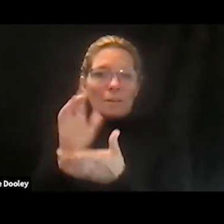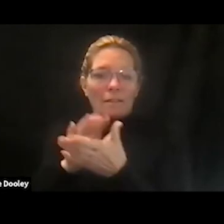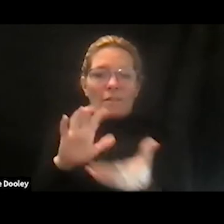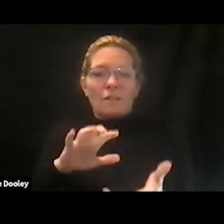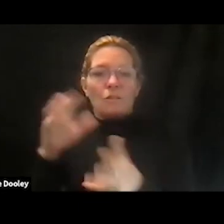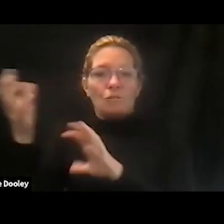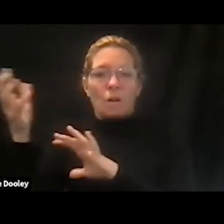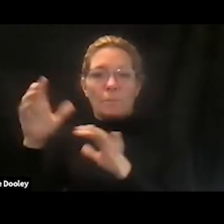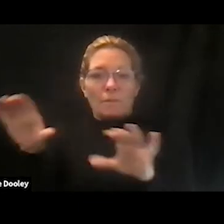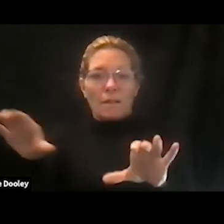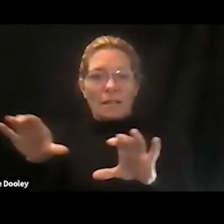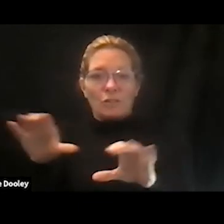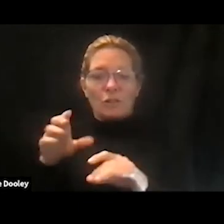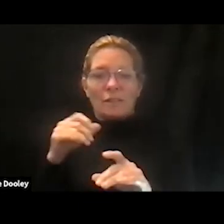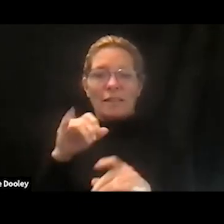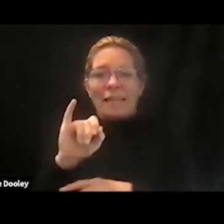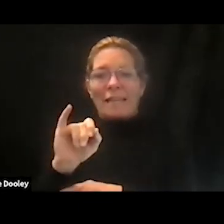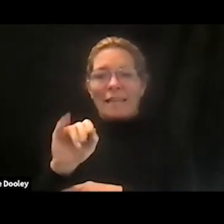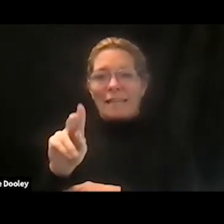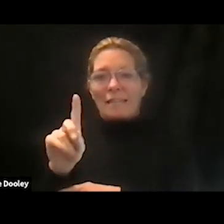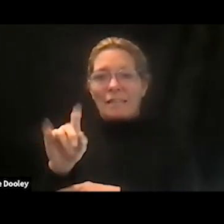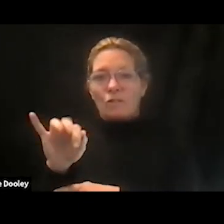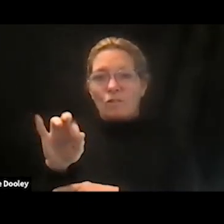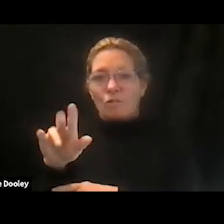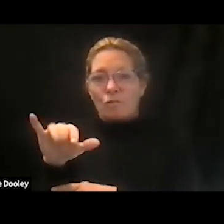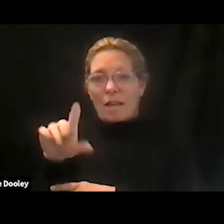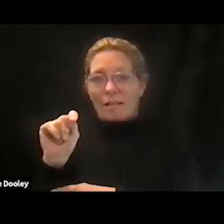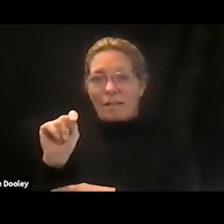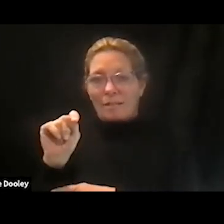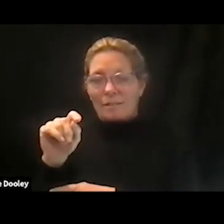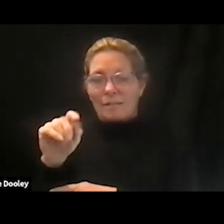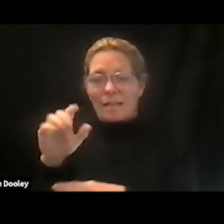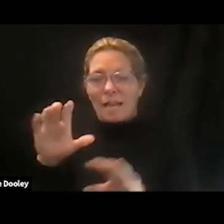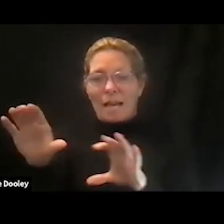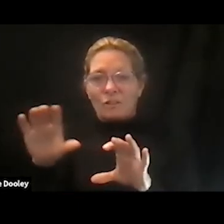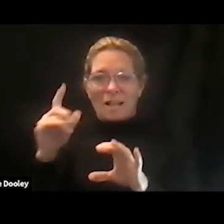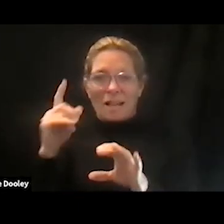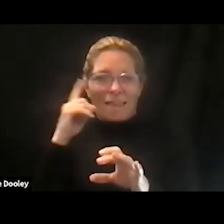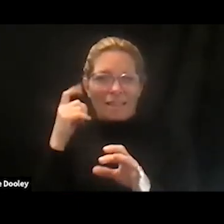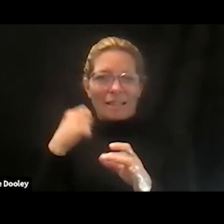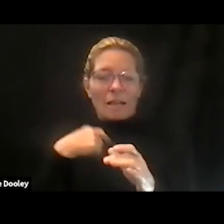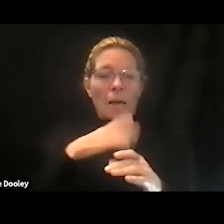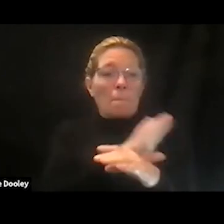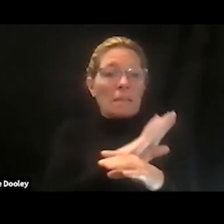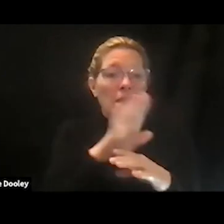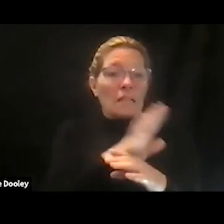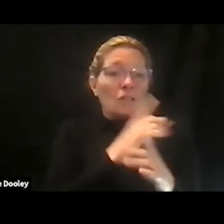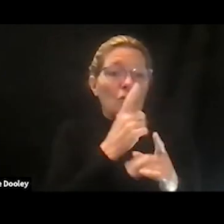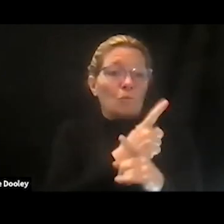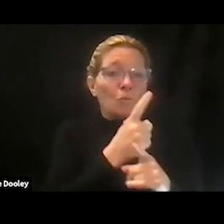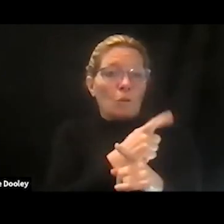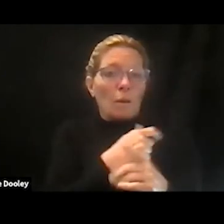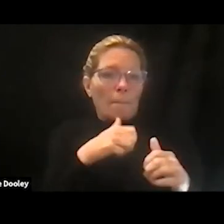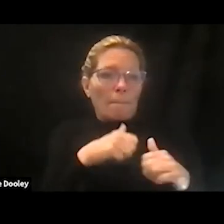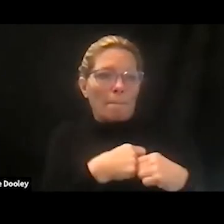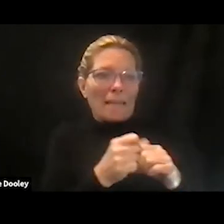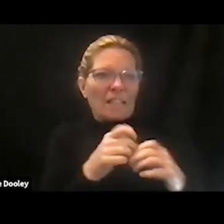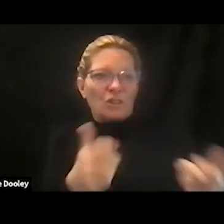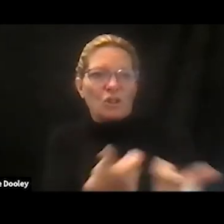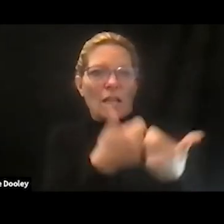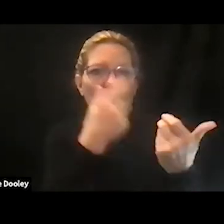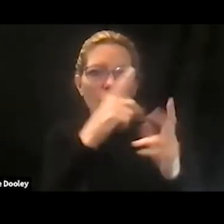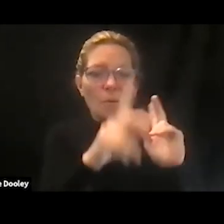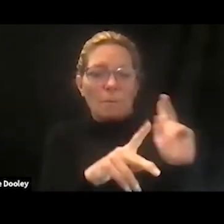disruptive action, indirect action. I think that disrupting business as usual, making it challenging for people.